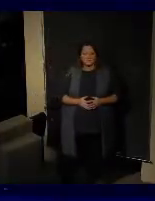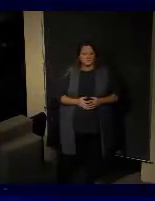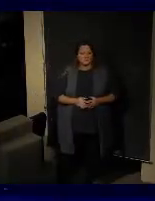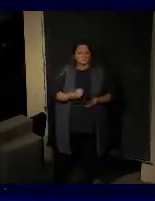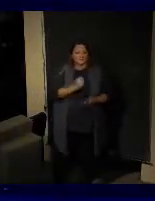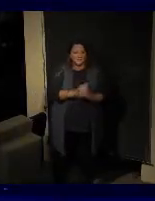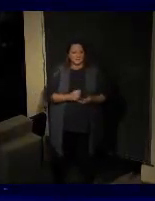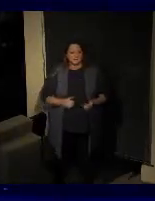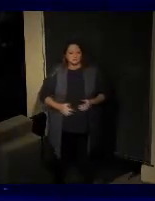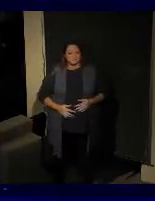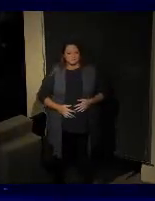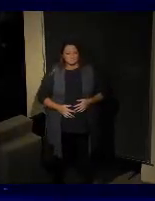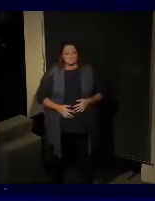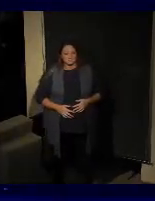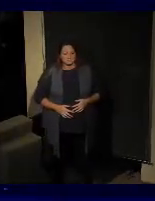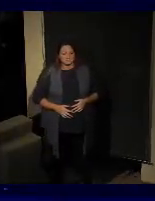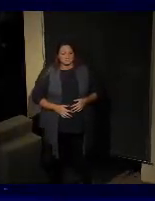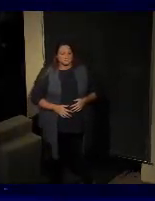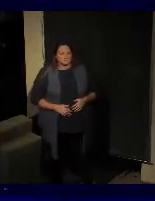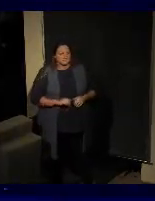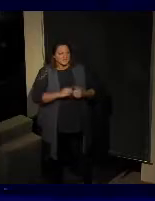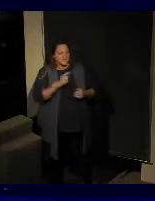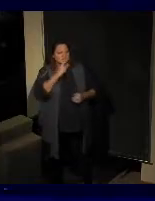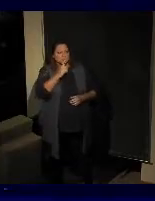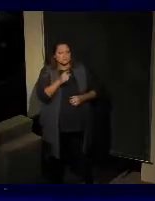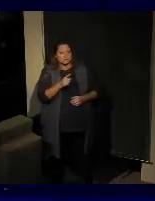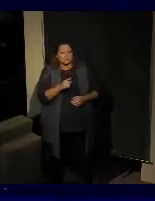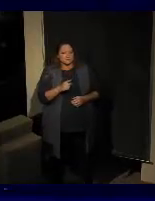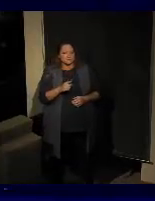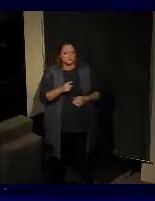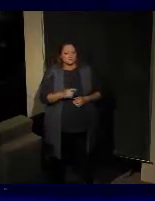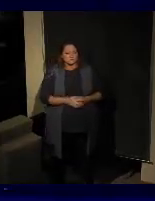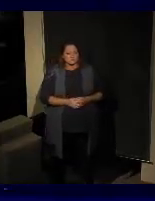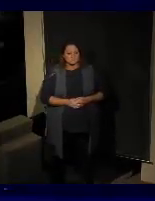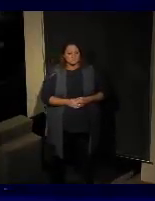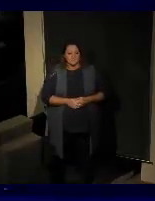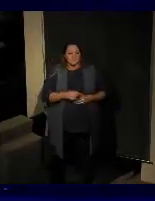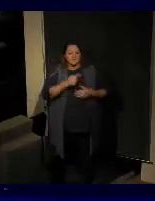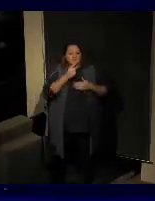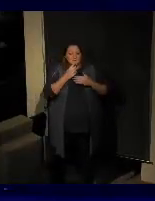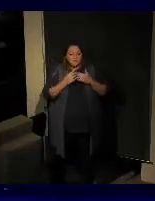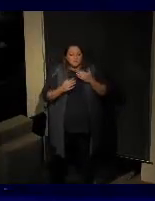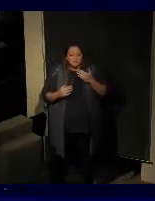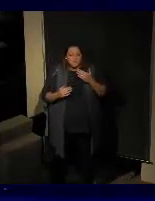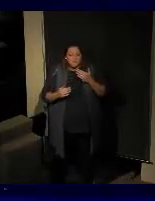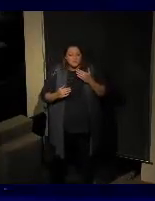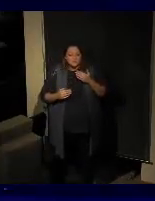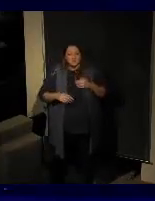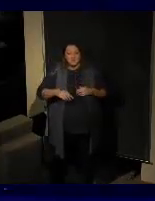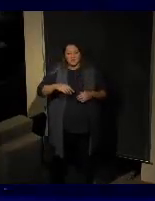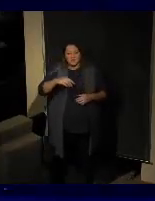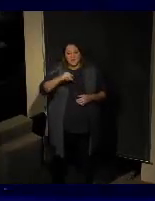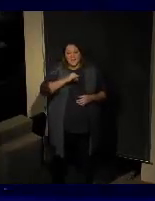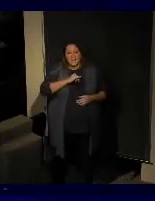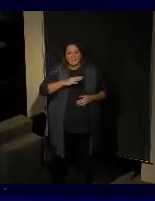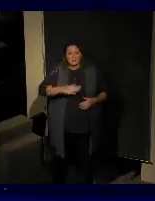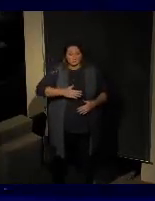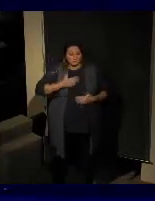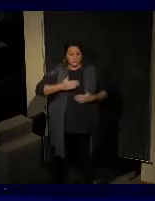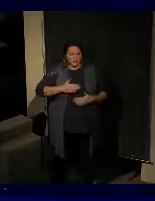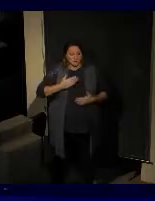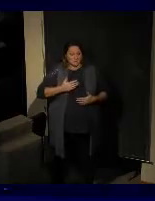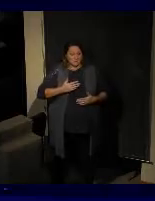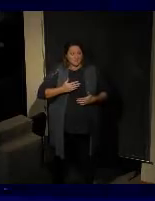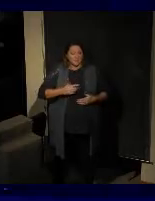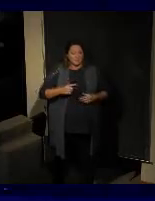Amen. How true, how true. It's just the blood. And I'm so glad that when he sees me,